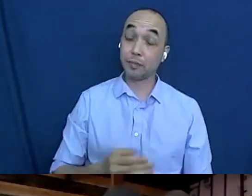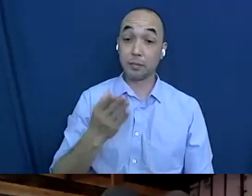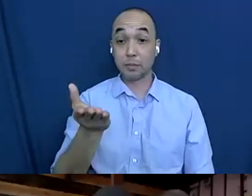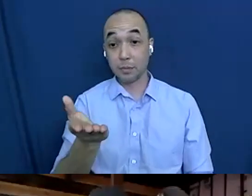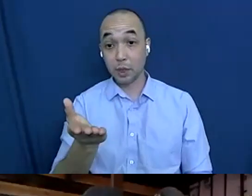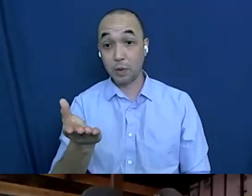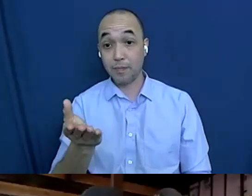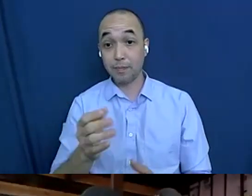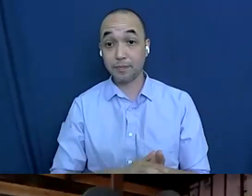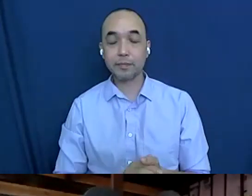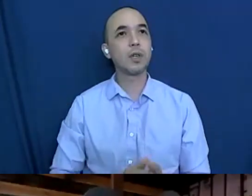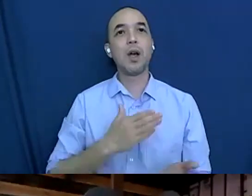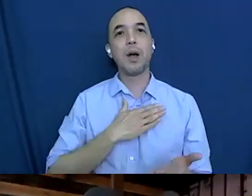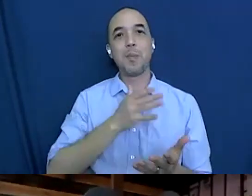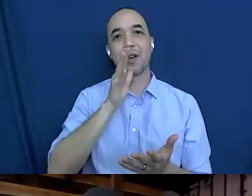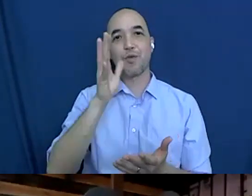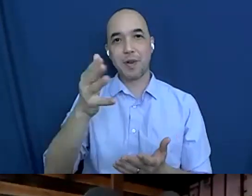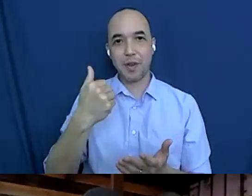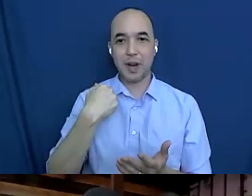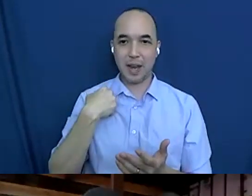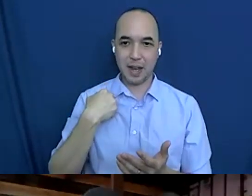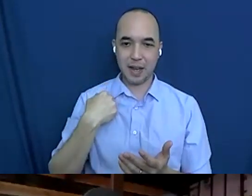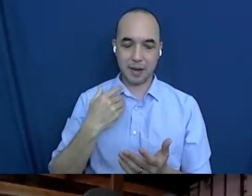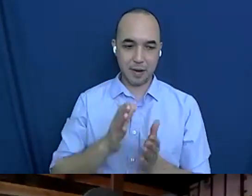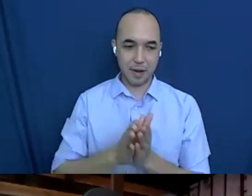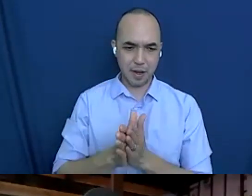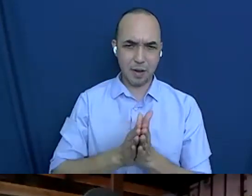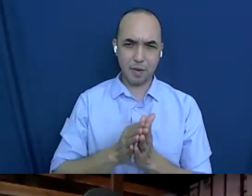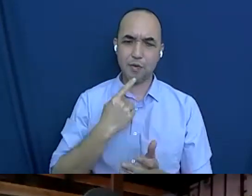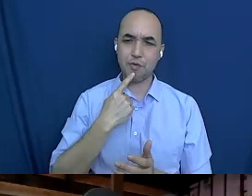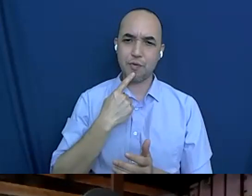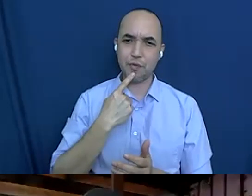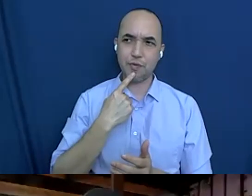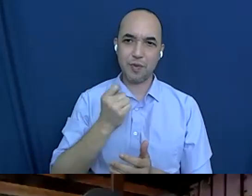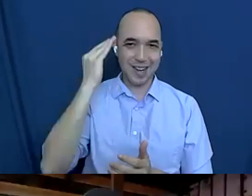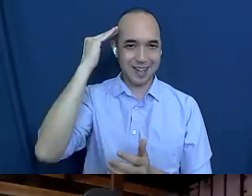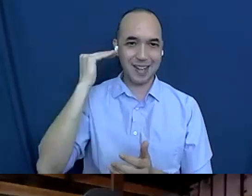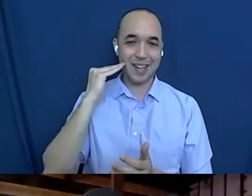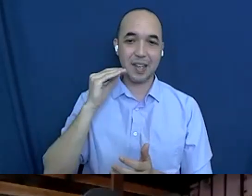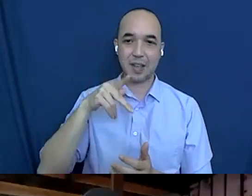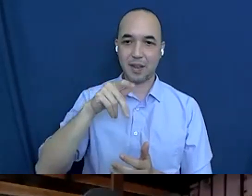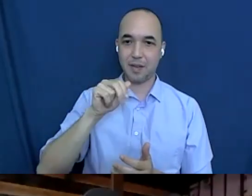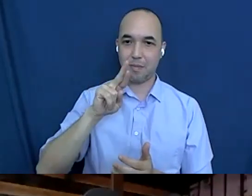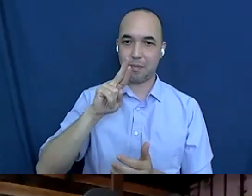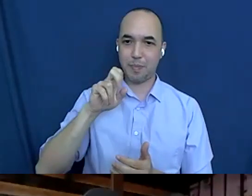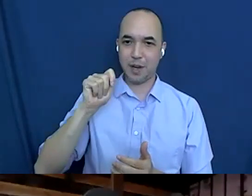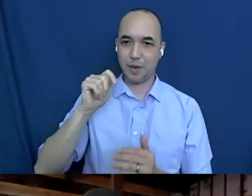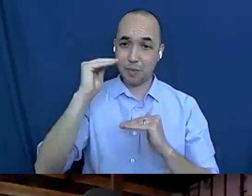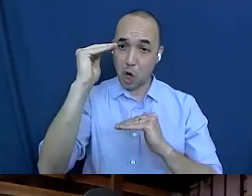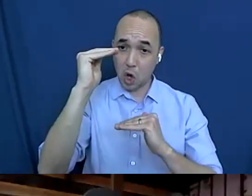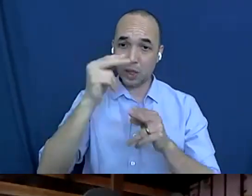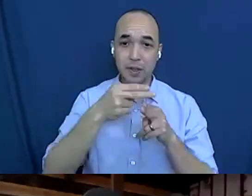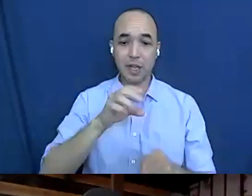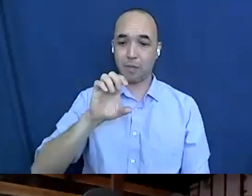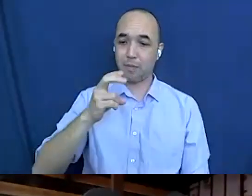my grandma had a red, I think a red-headed parrot, a small little parrot named Chili. She